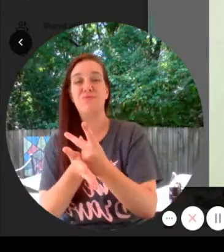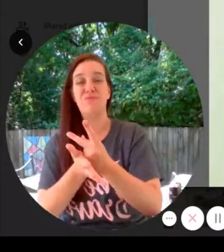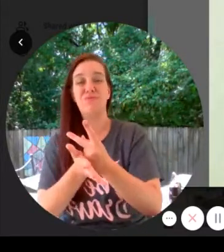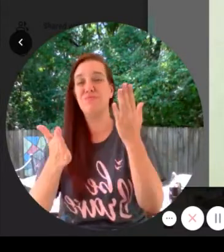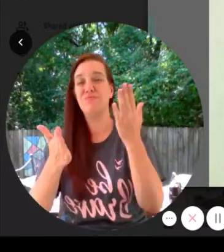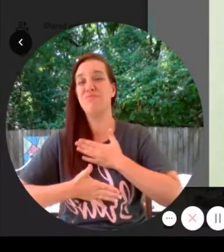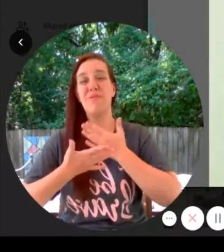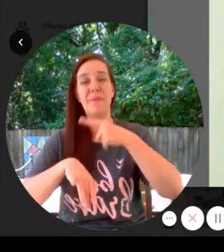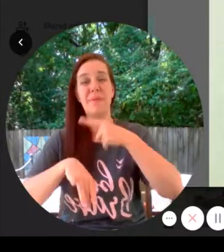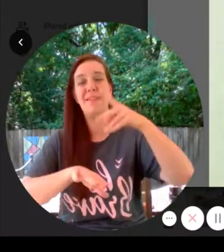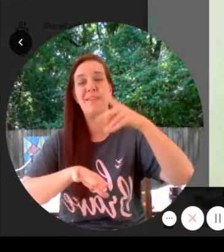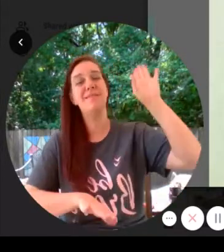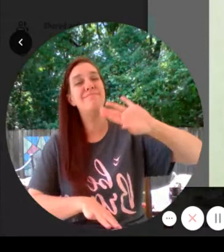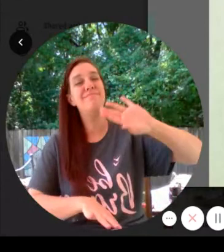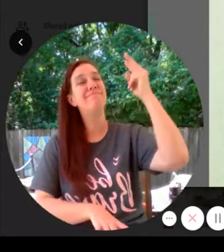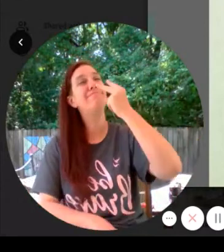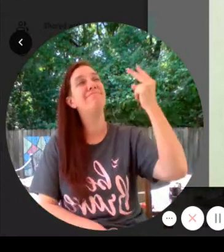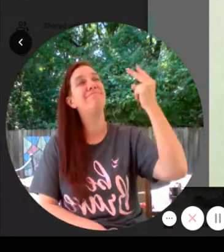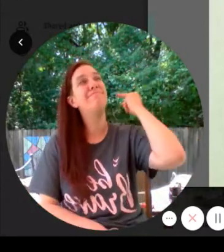the Terrible Two.